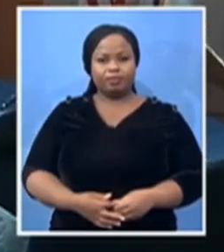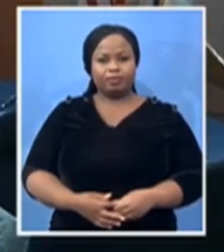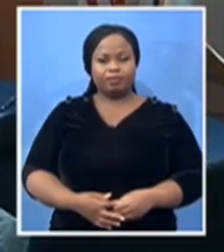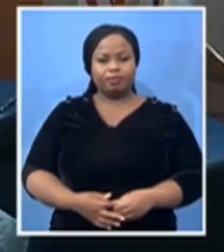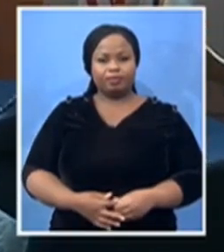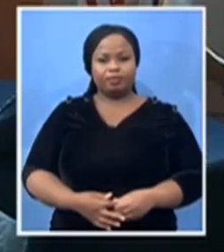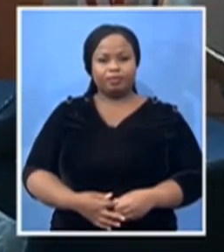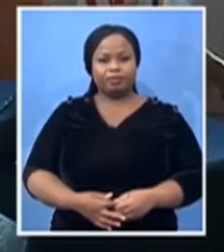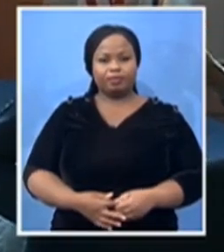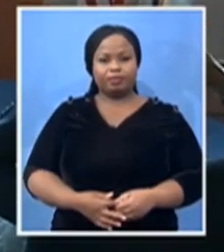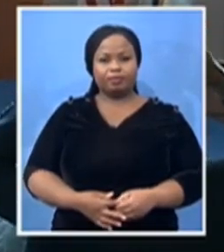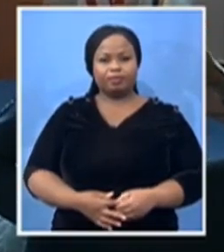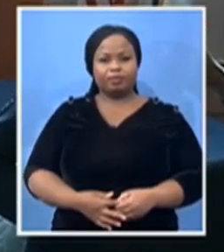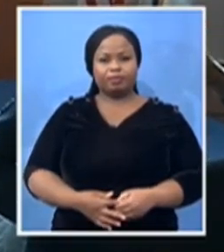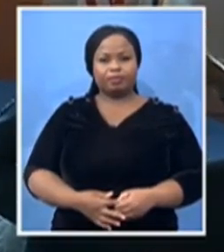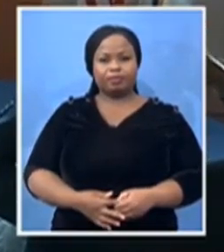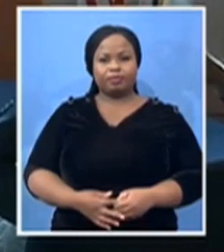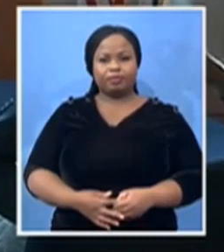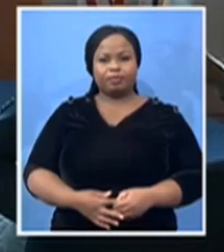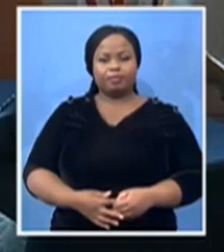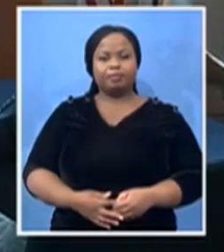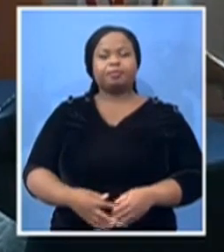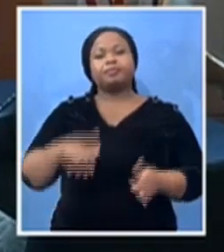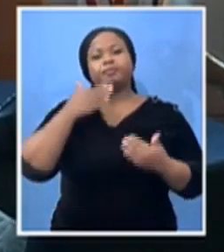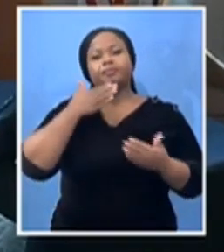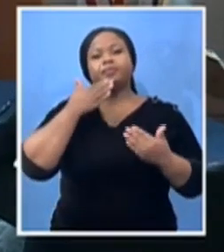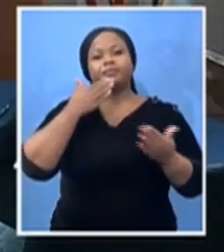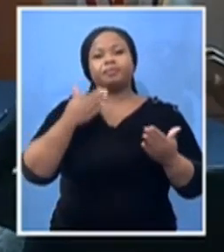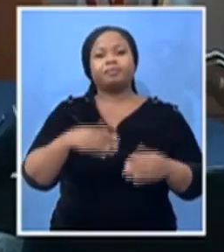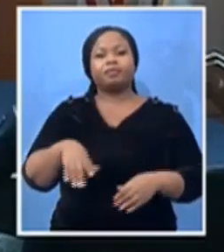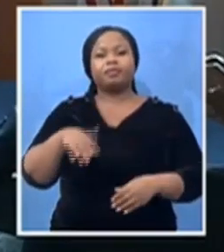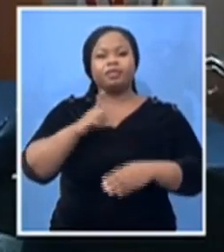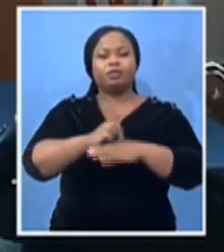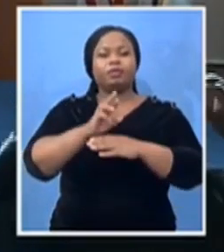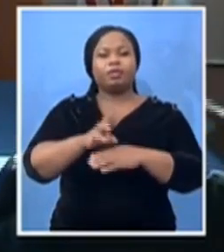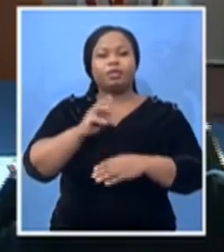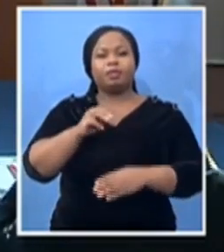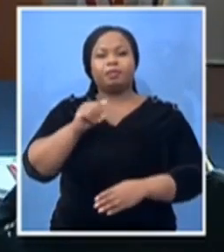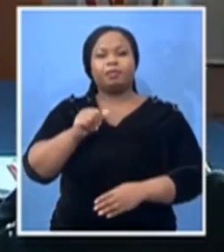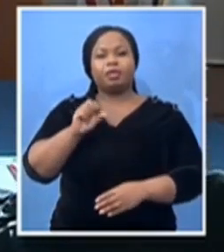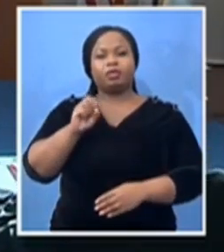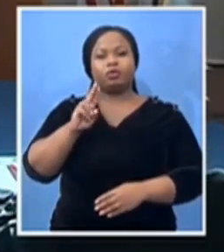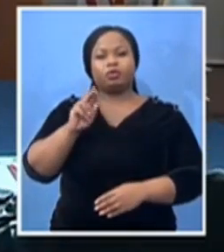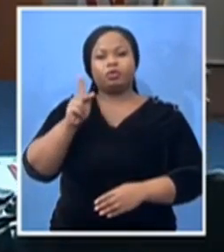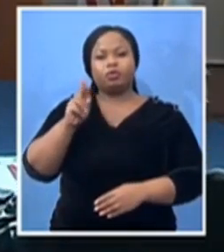Thank you very much, Dr. Bandile Masuku, for the very, very warm welcome.